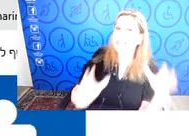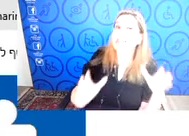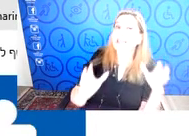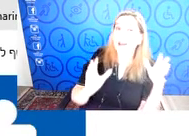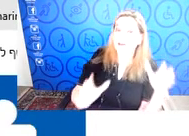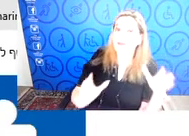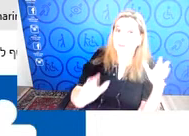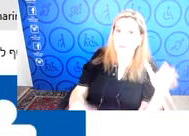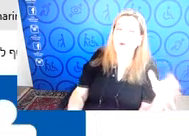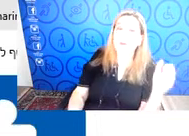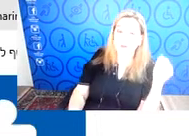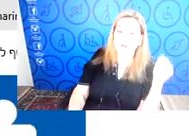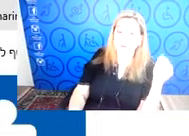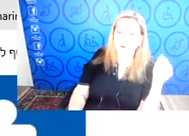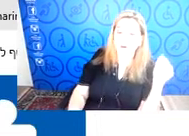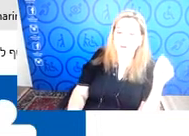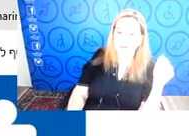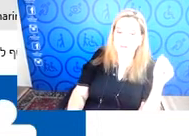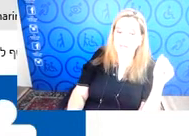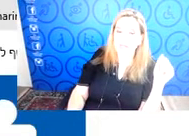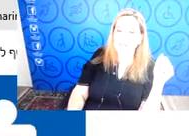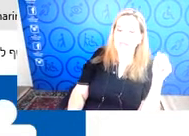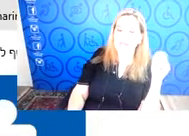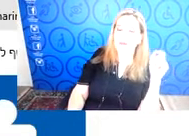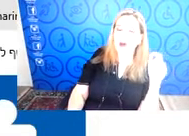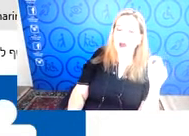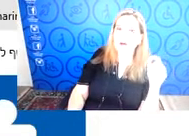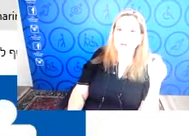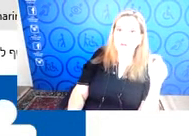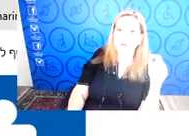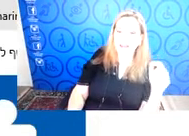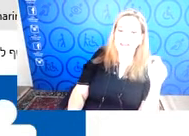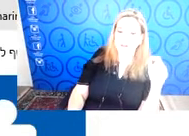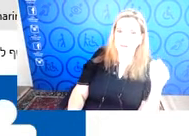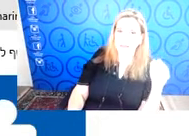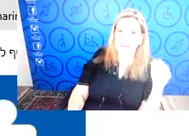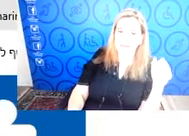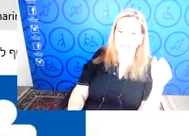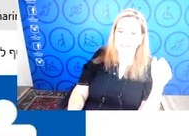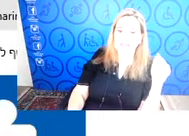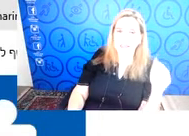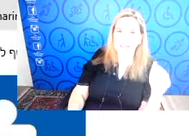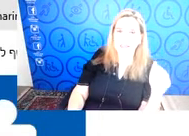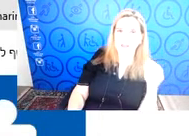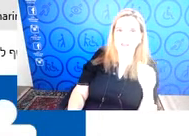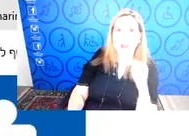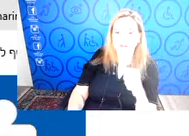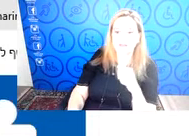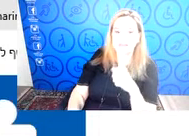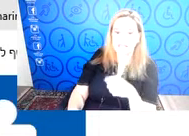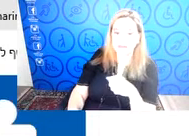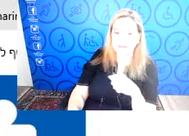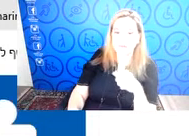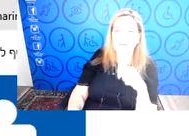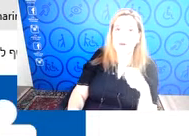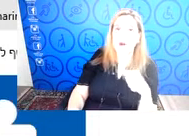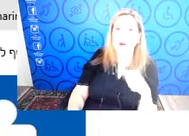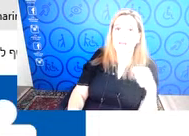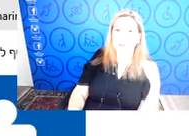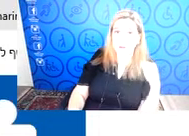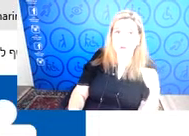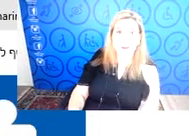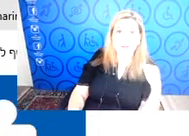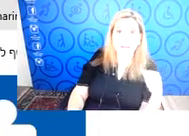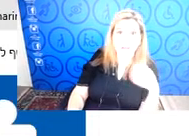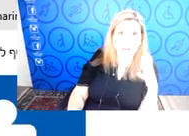almost 60 countries from all over the world, there are already differences in the stage each country is in with regards